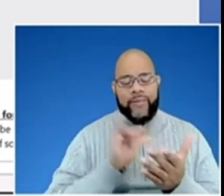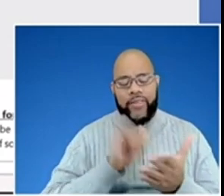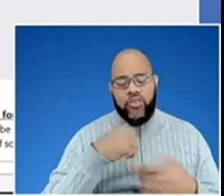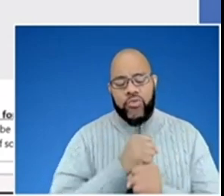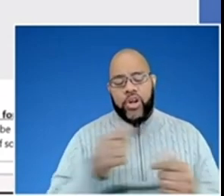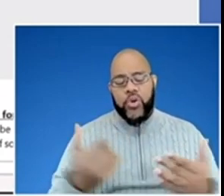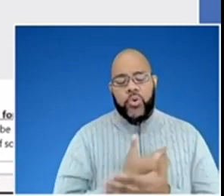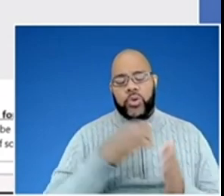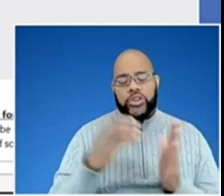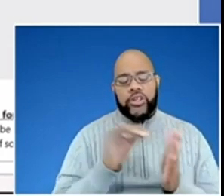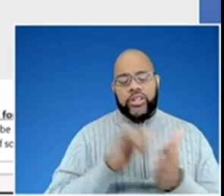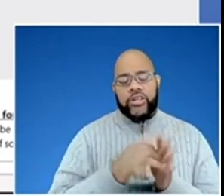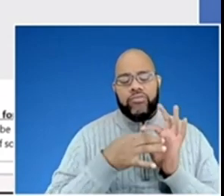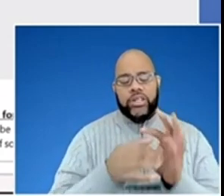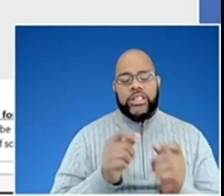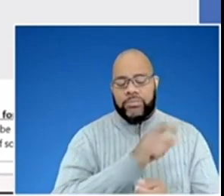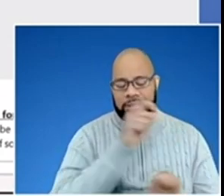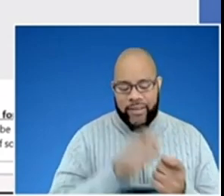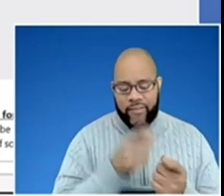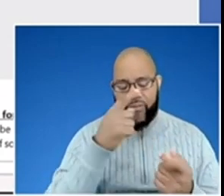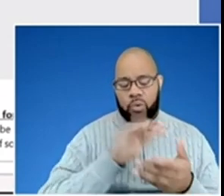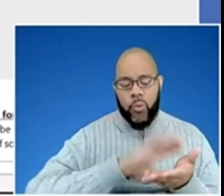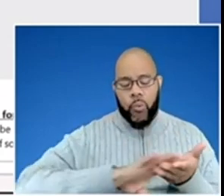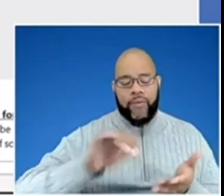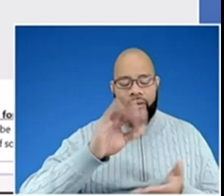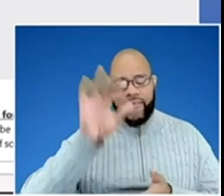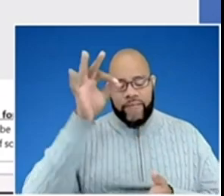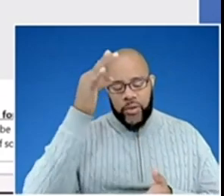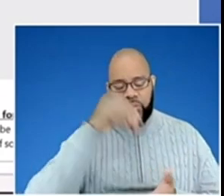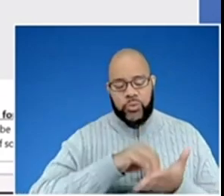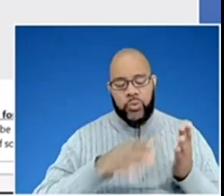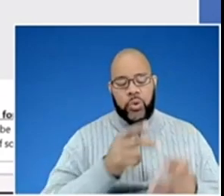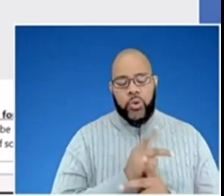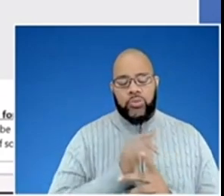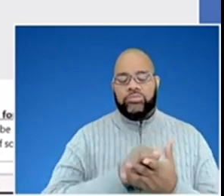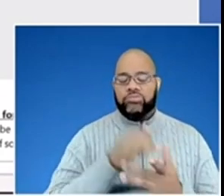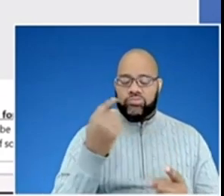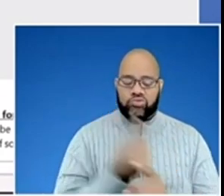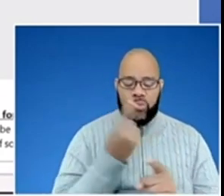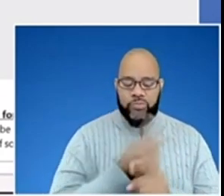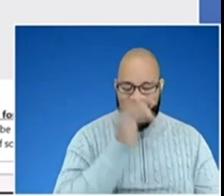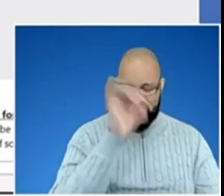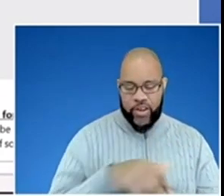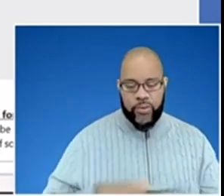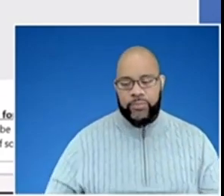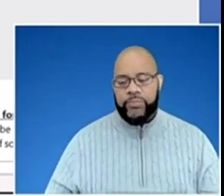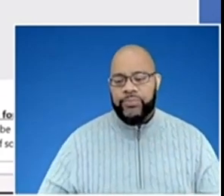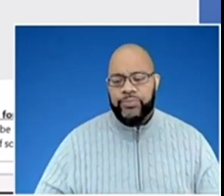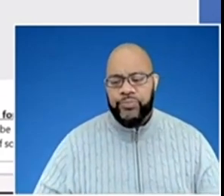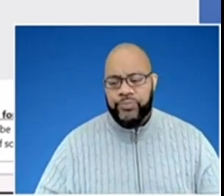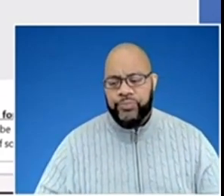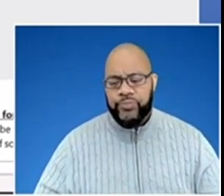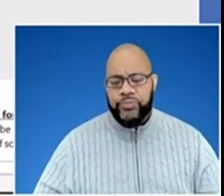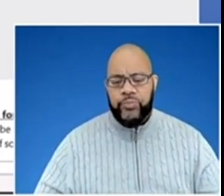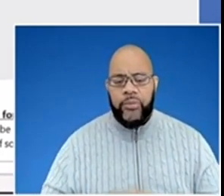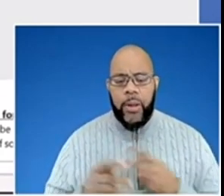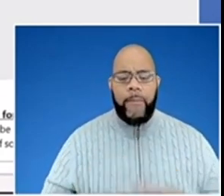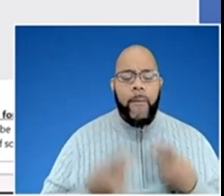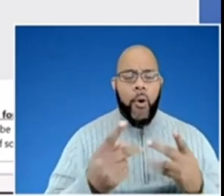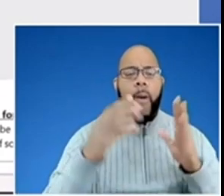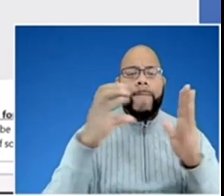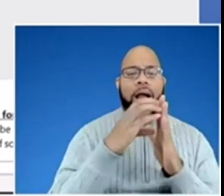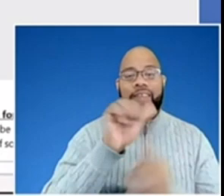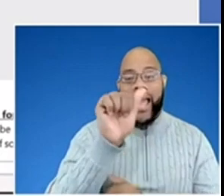that relates specifically to the waivers of federal student loans is appropriate here. Proposed paragraph A